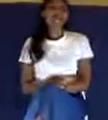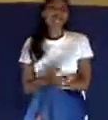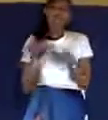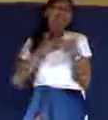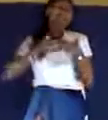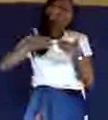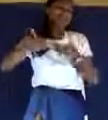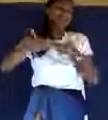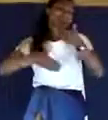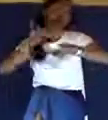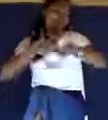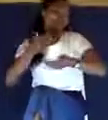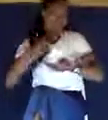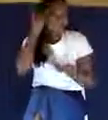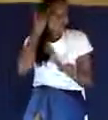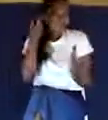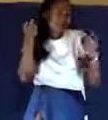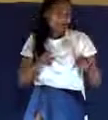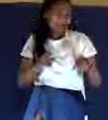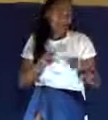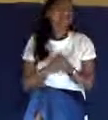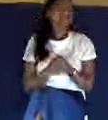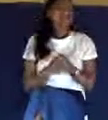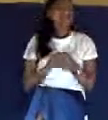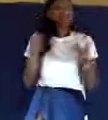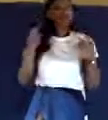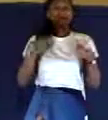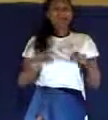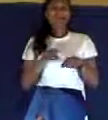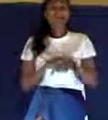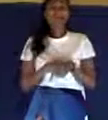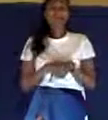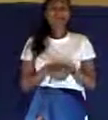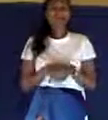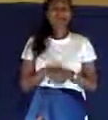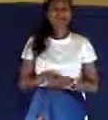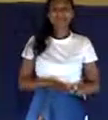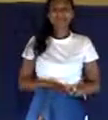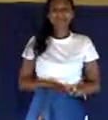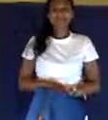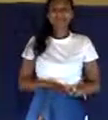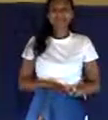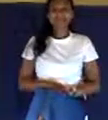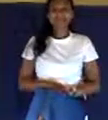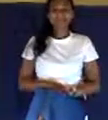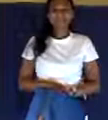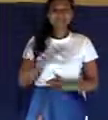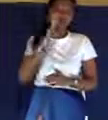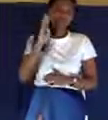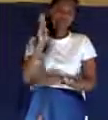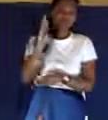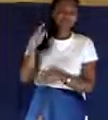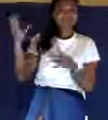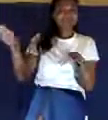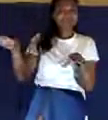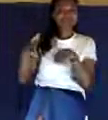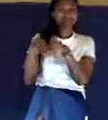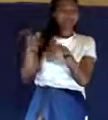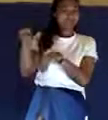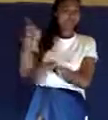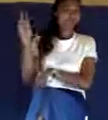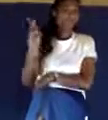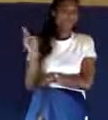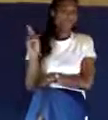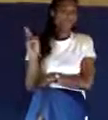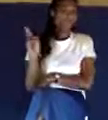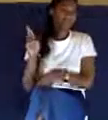history, as they say. Because what happens? Well, he marries her.